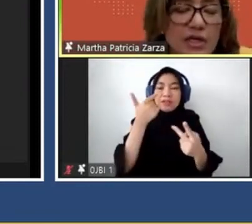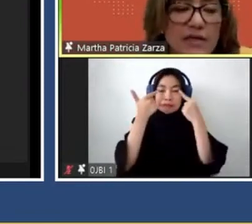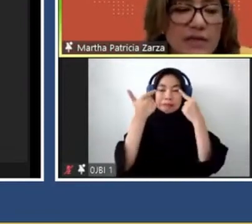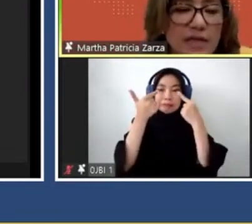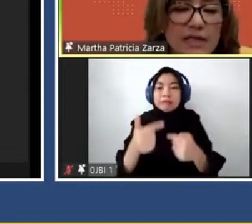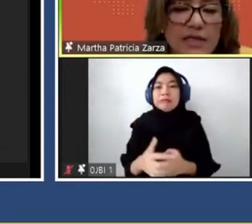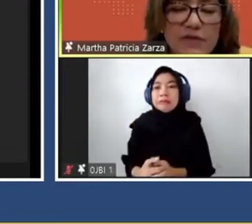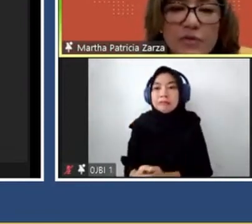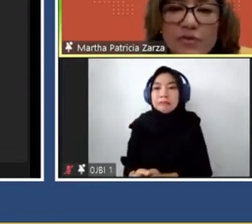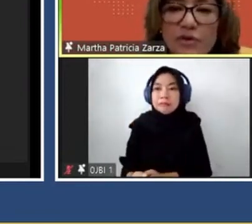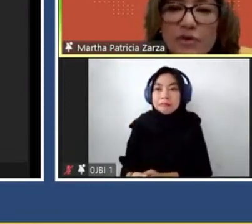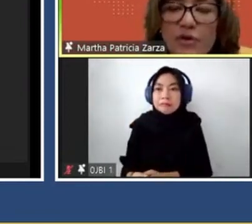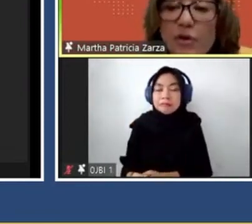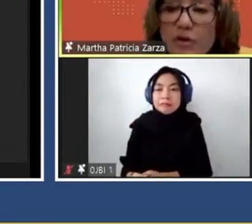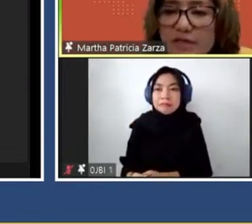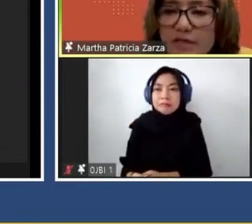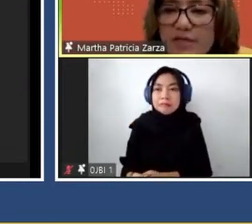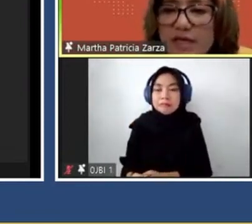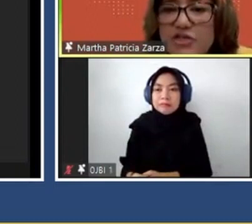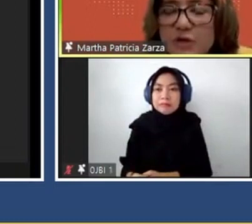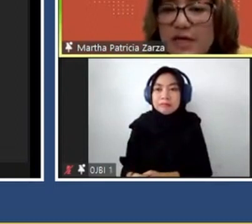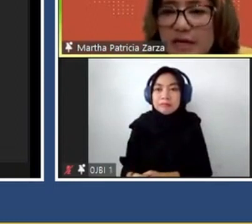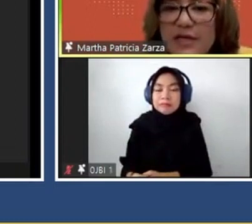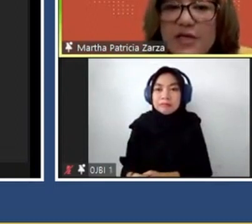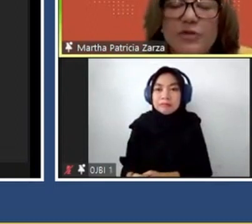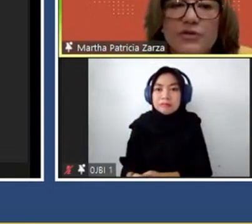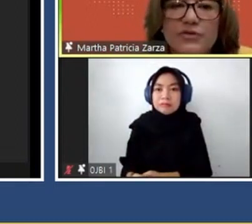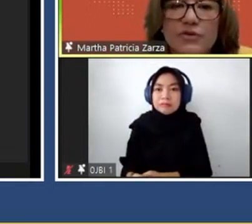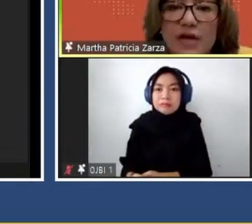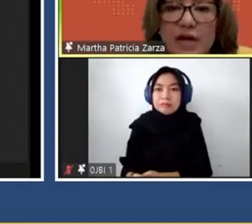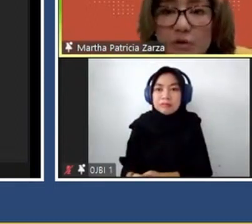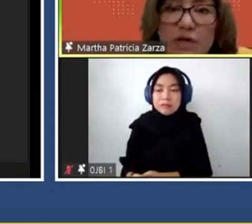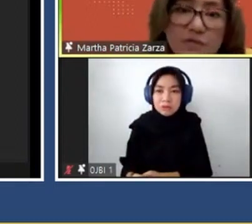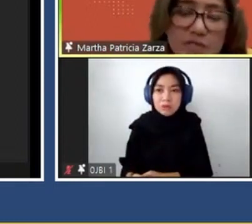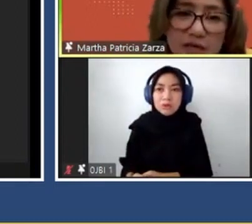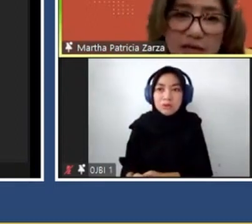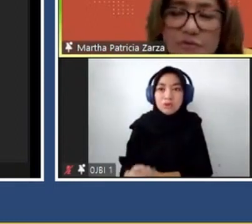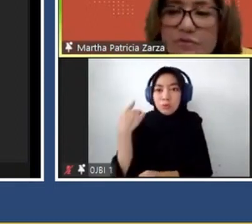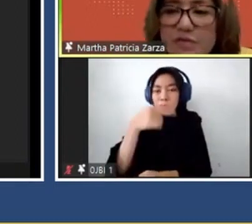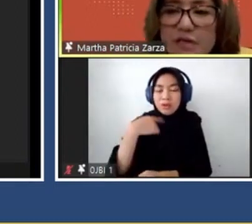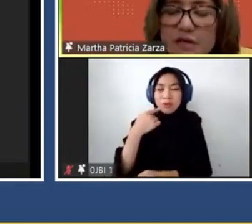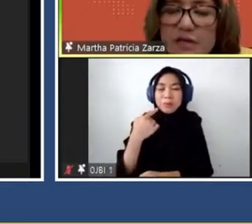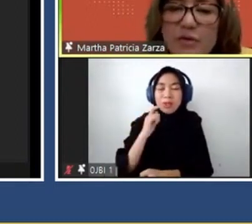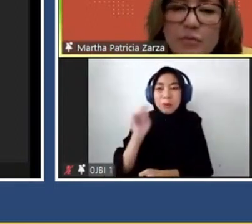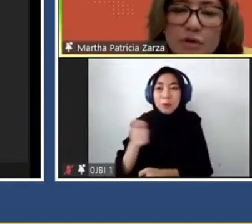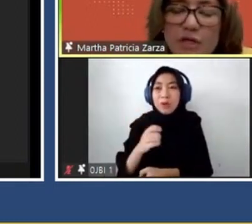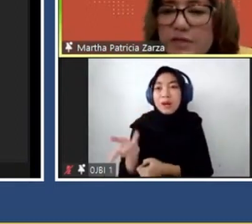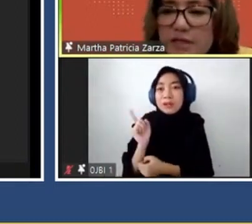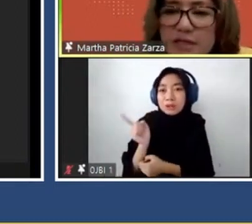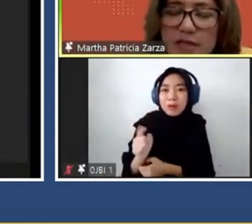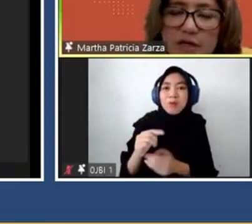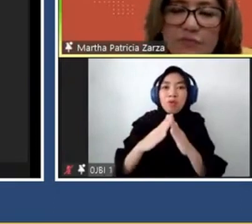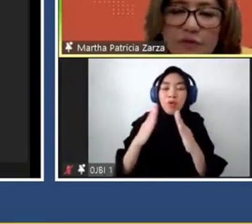age. They even look older than they actually are because of the hard work outside the house,